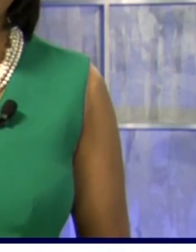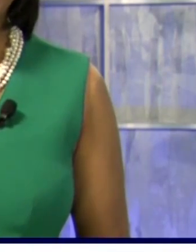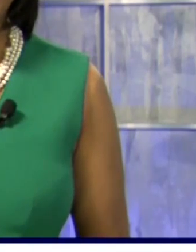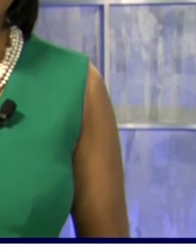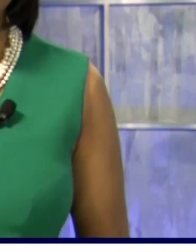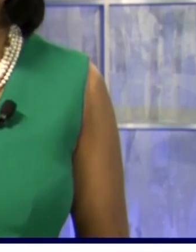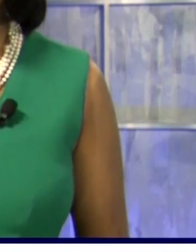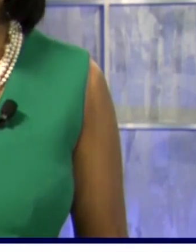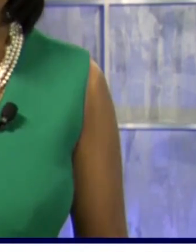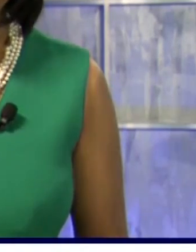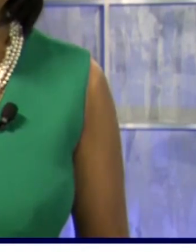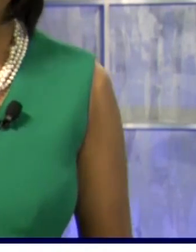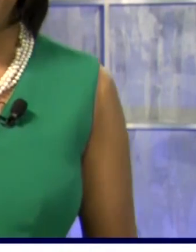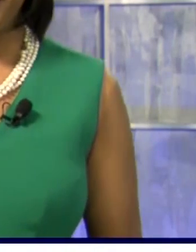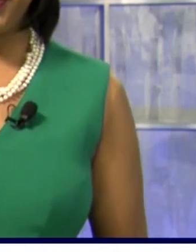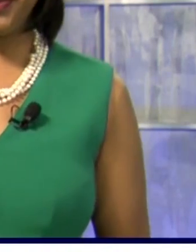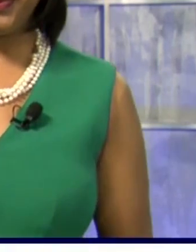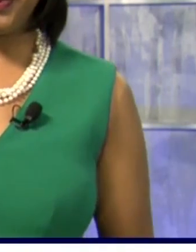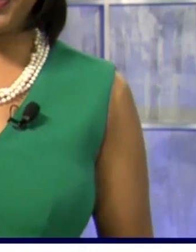Chris Gale's Kings 11.